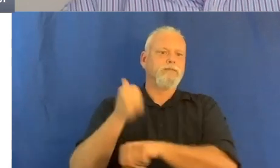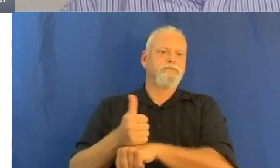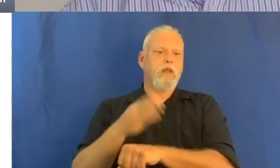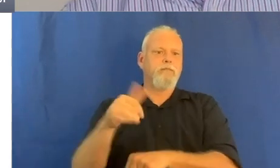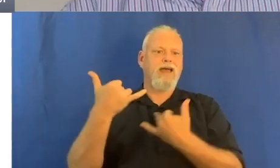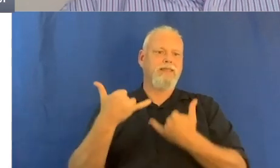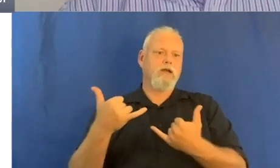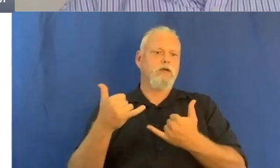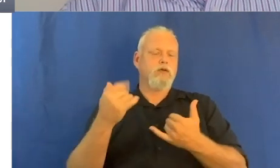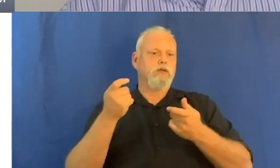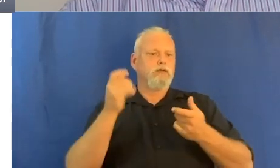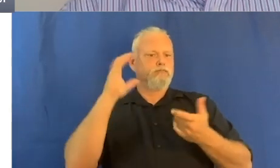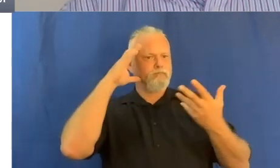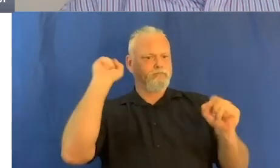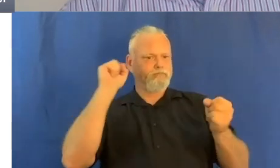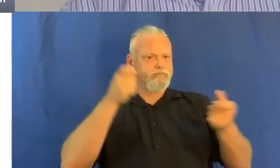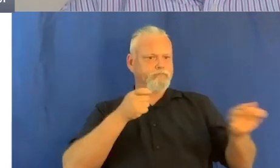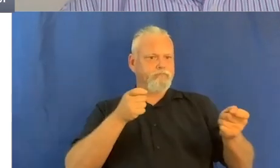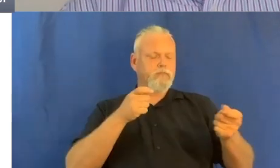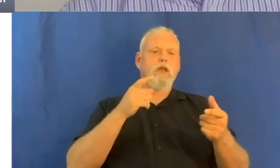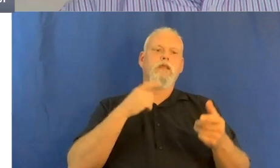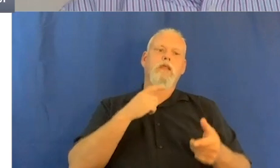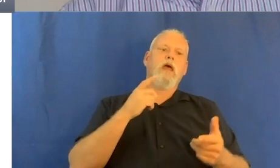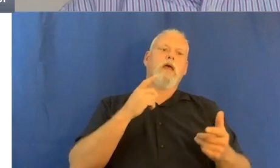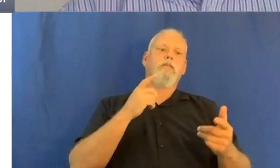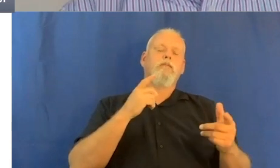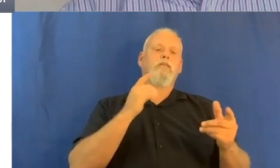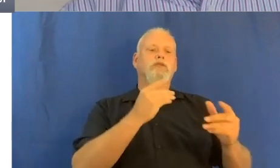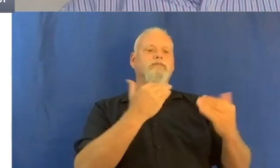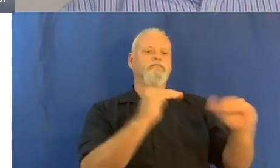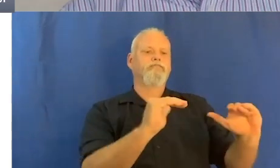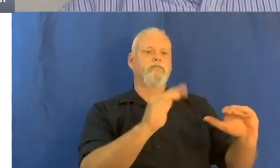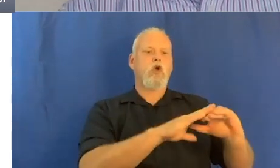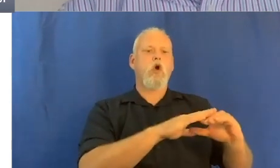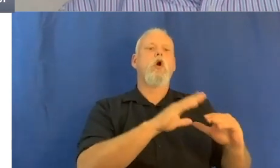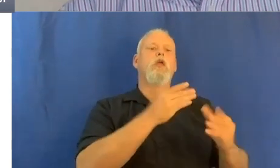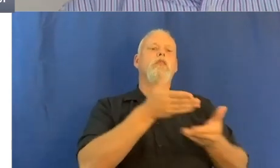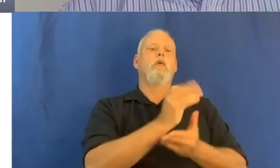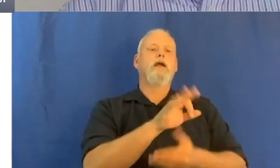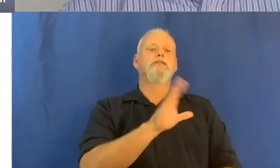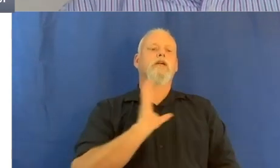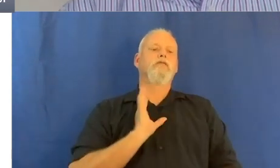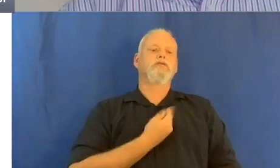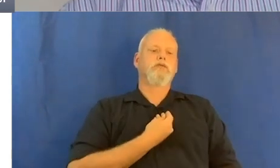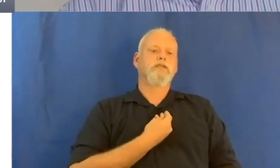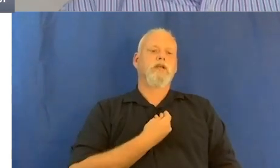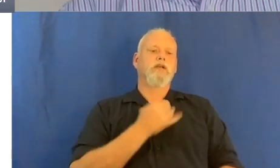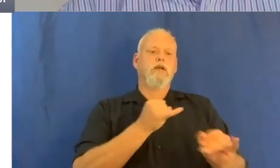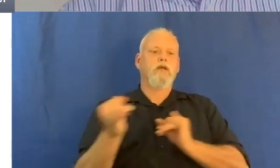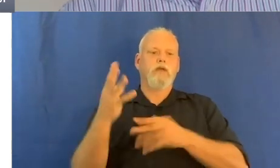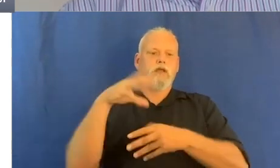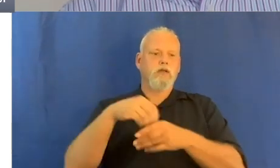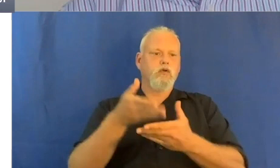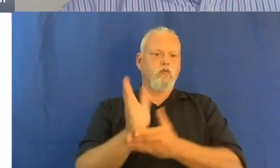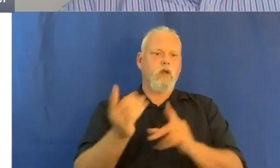this administration that put severe restraints on the rights of transgender individuals, including